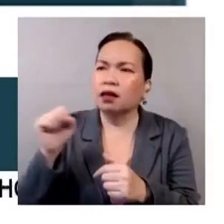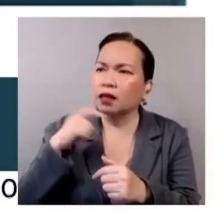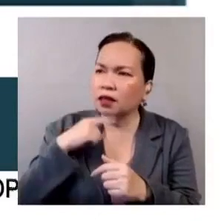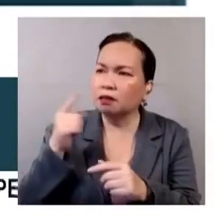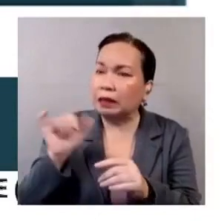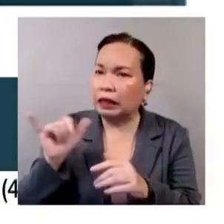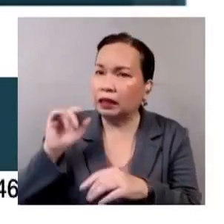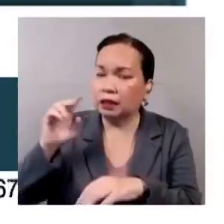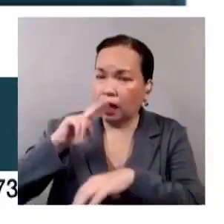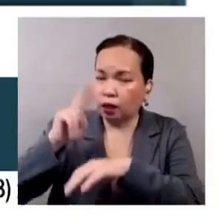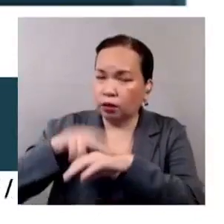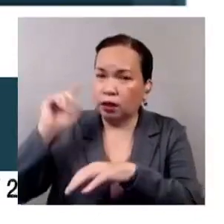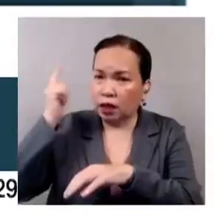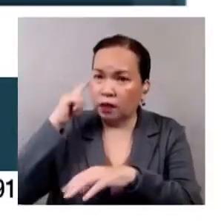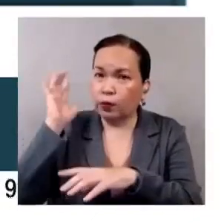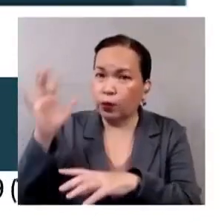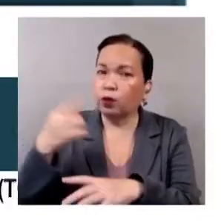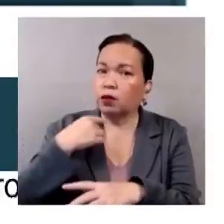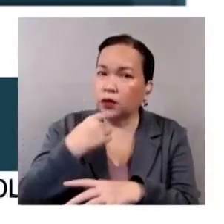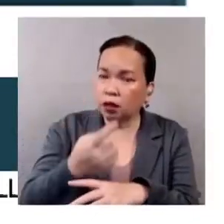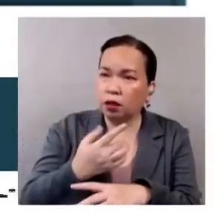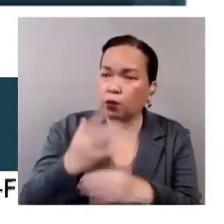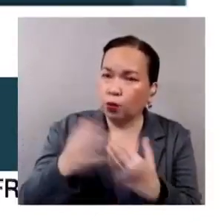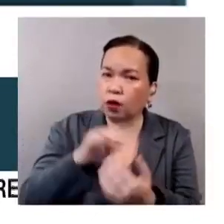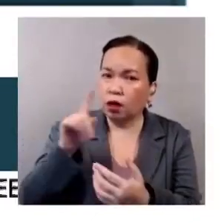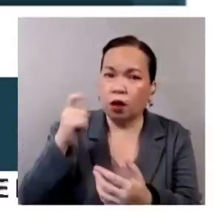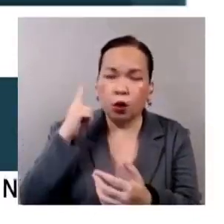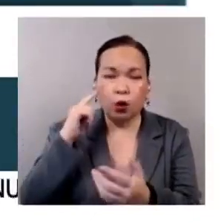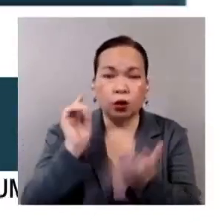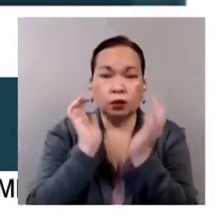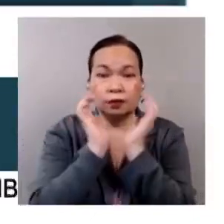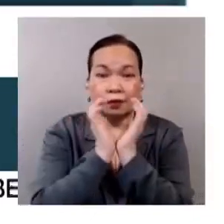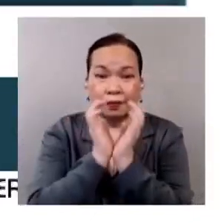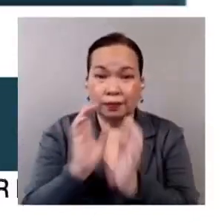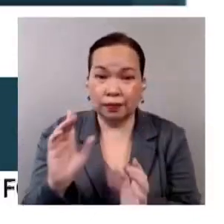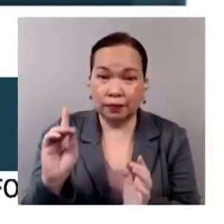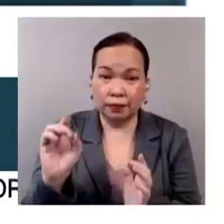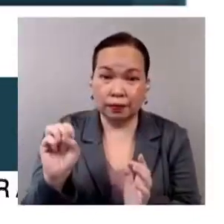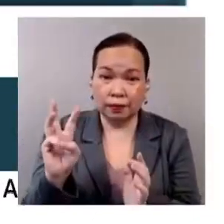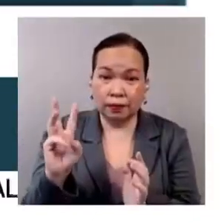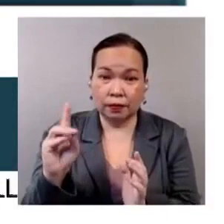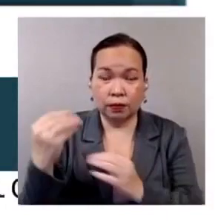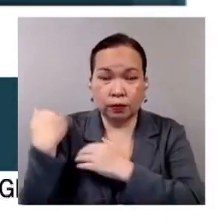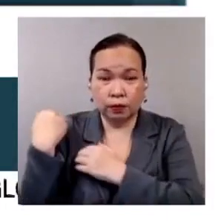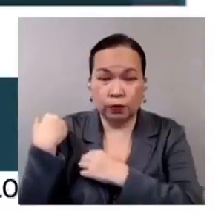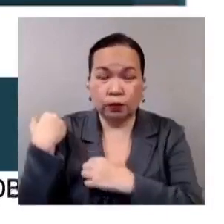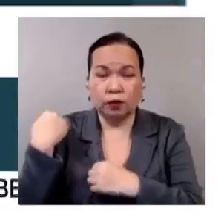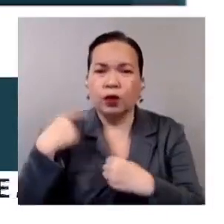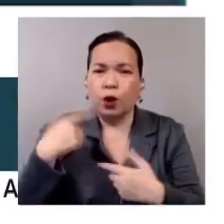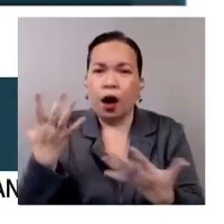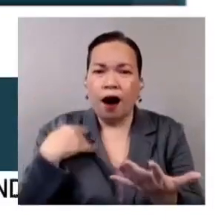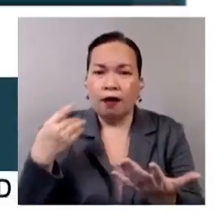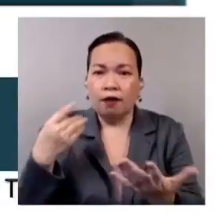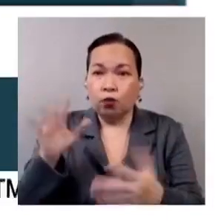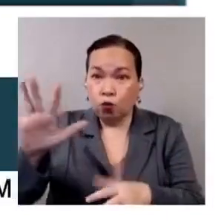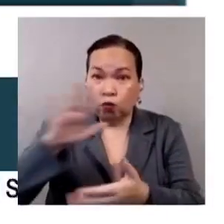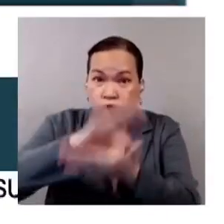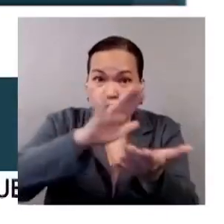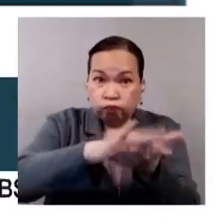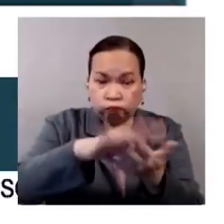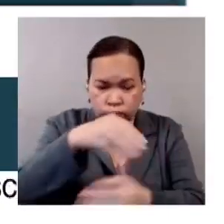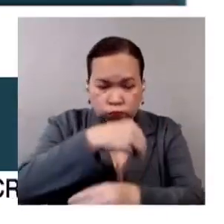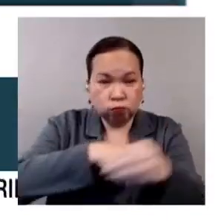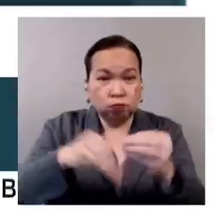government. You've already mentioned this. You have a DSWD calling on the cash for work program. A lot of